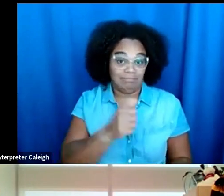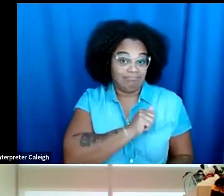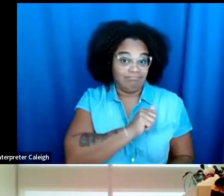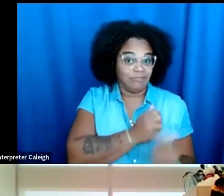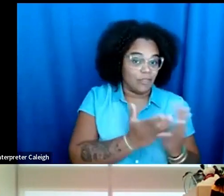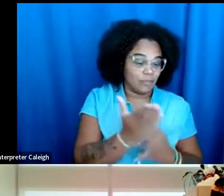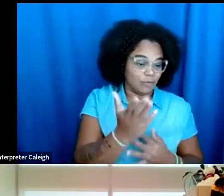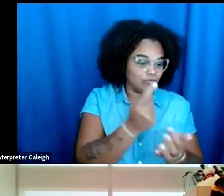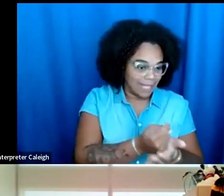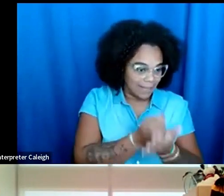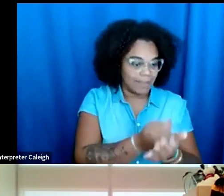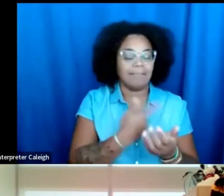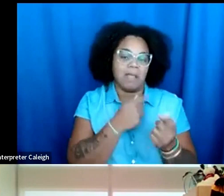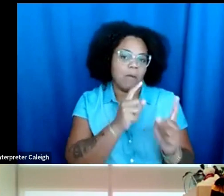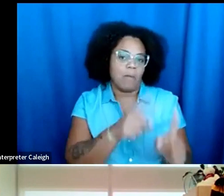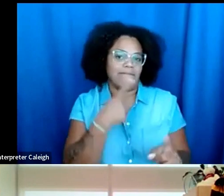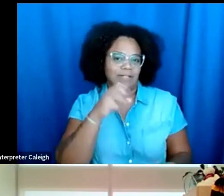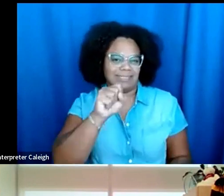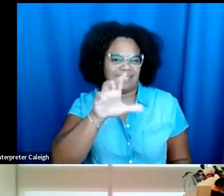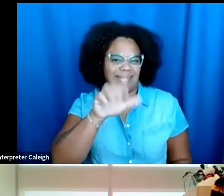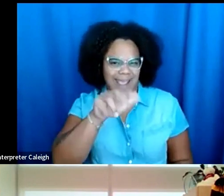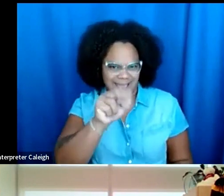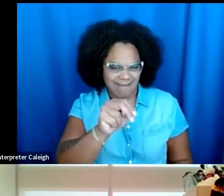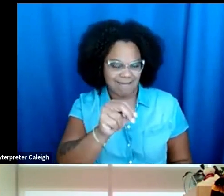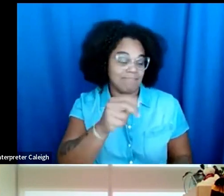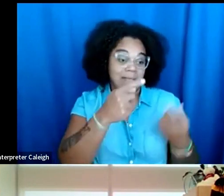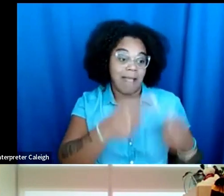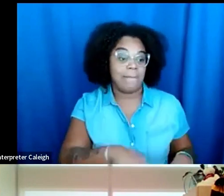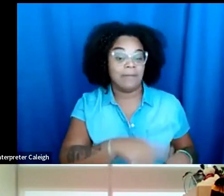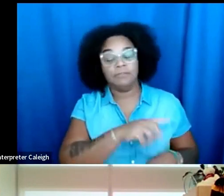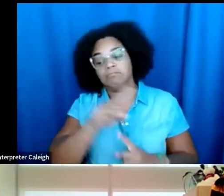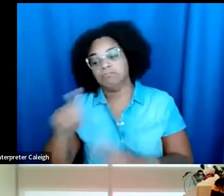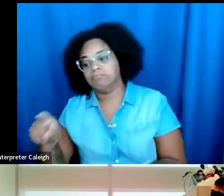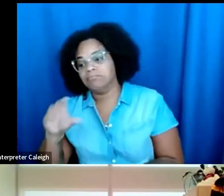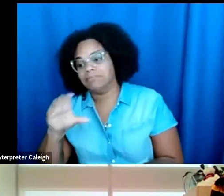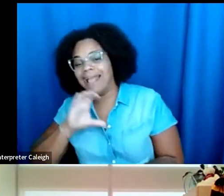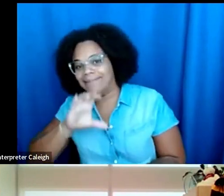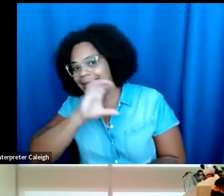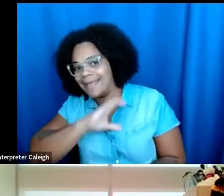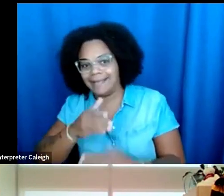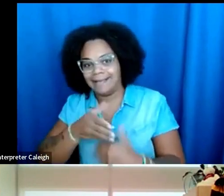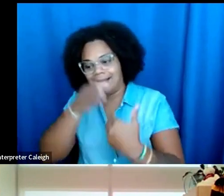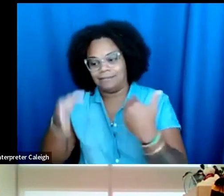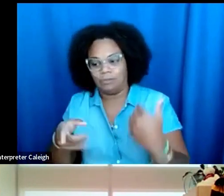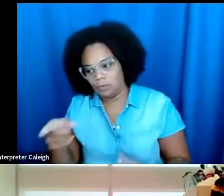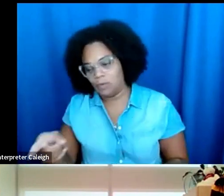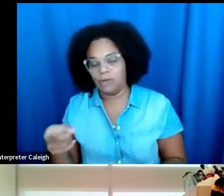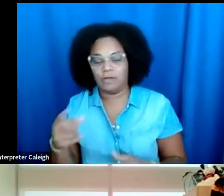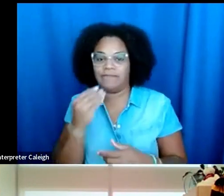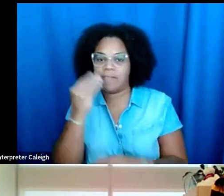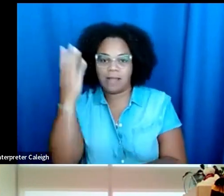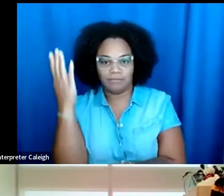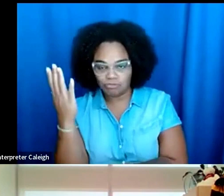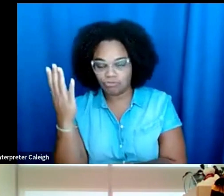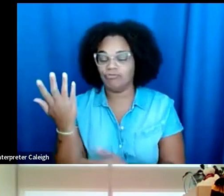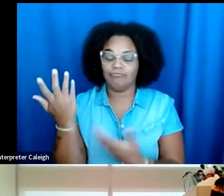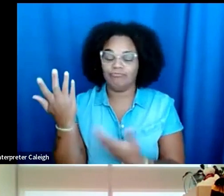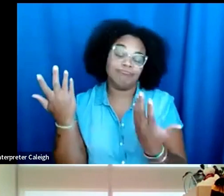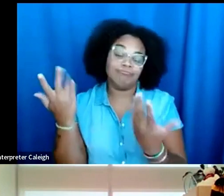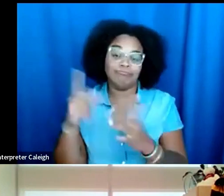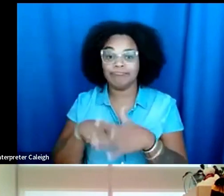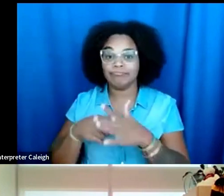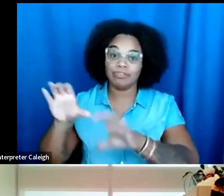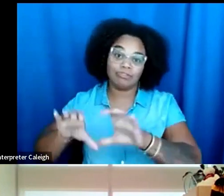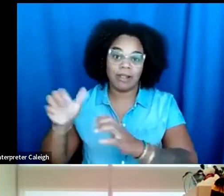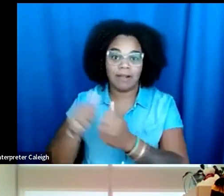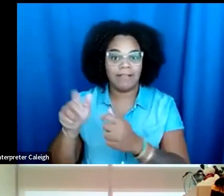for a scan and popped into the cafe next door for lunch, and struck up a conversation with the people at the next table